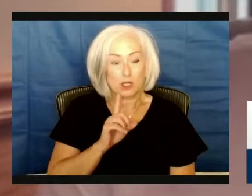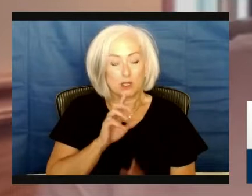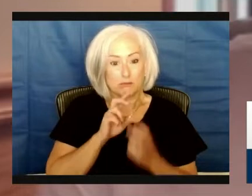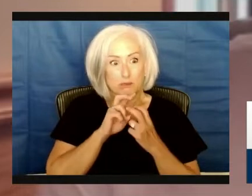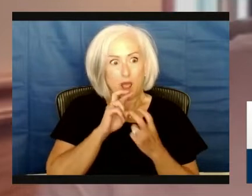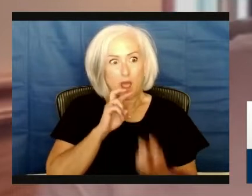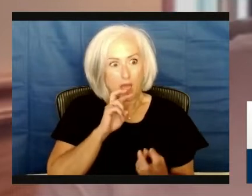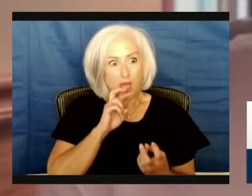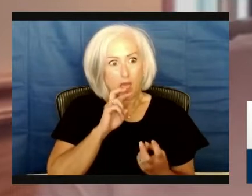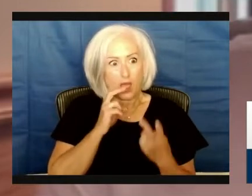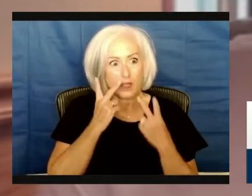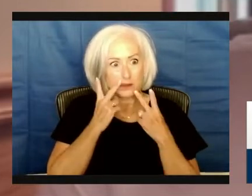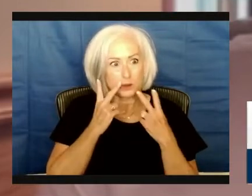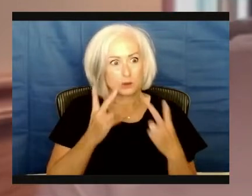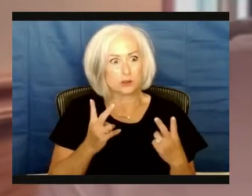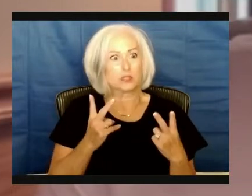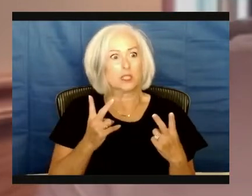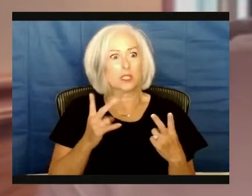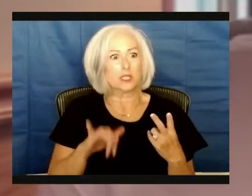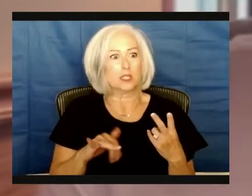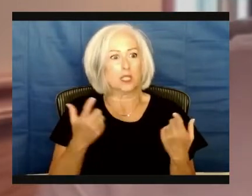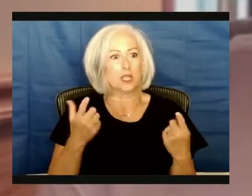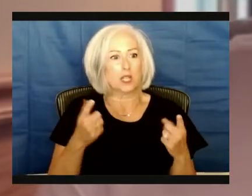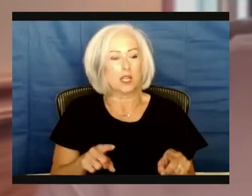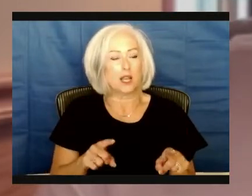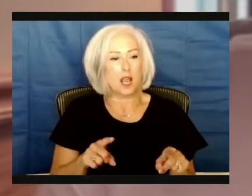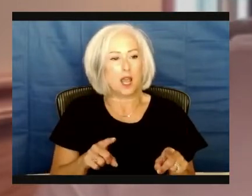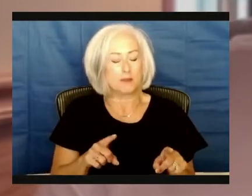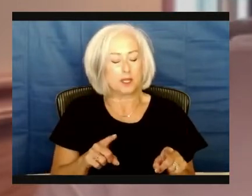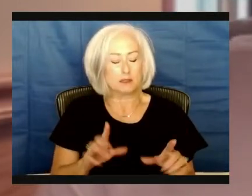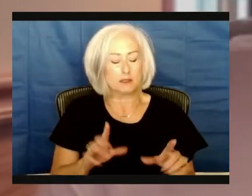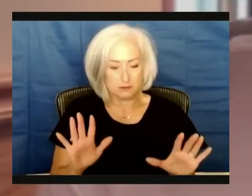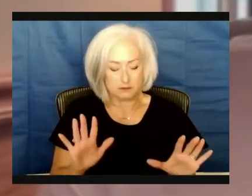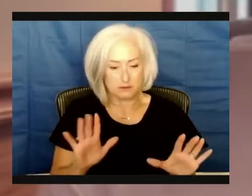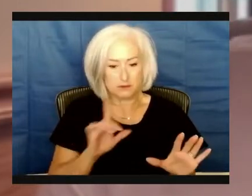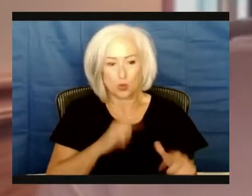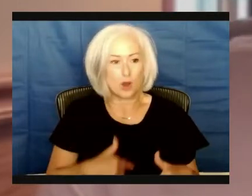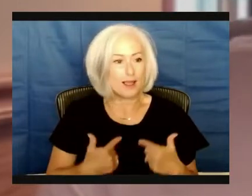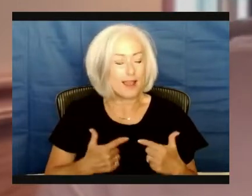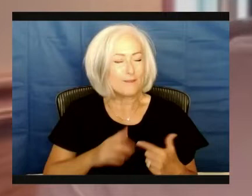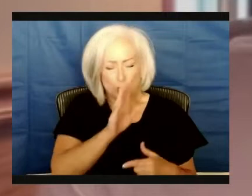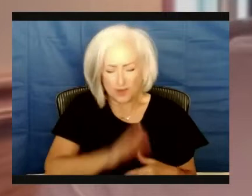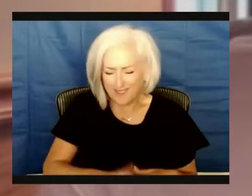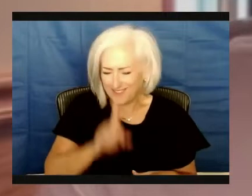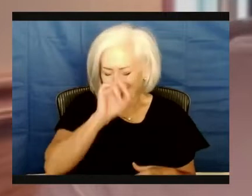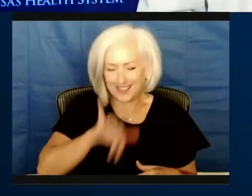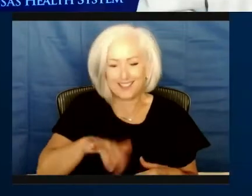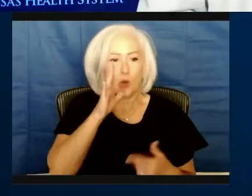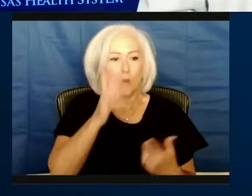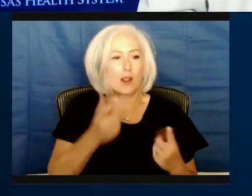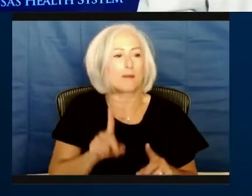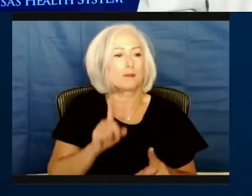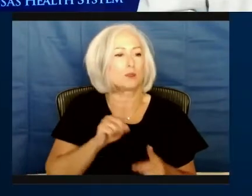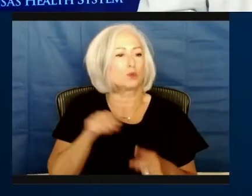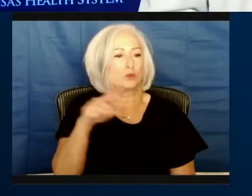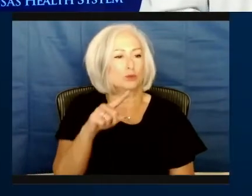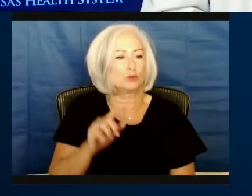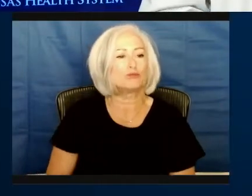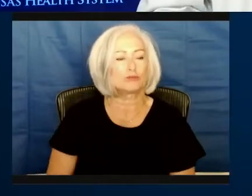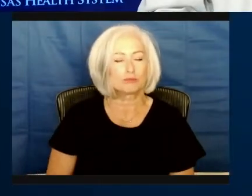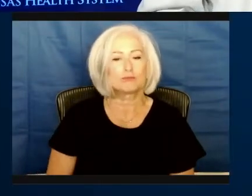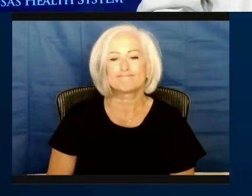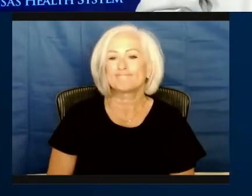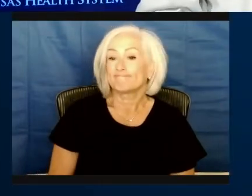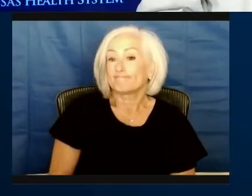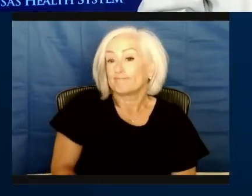person and see that actually happening in real life, because you never think of anything like this happening. Yeah, you know, you're right. You always